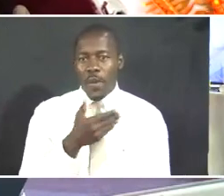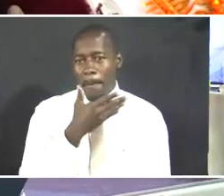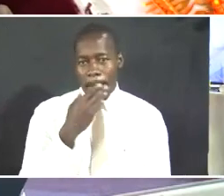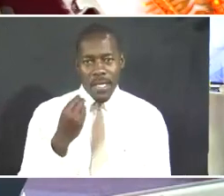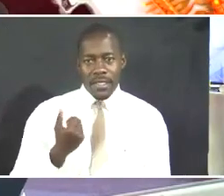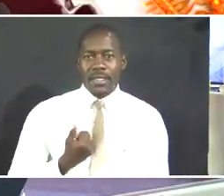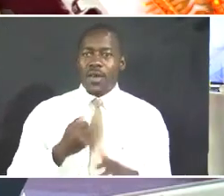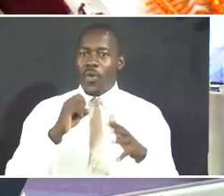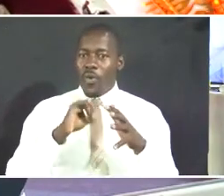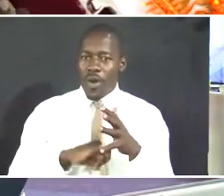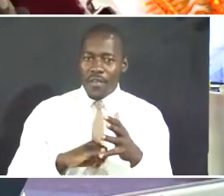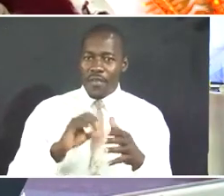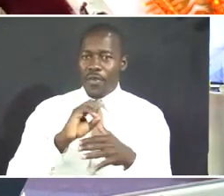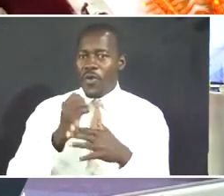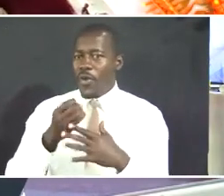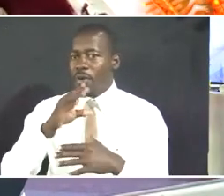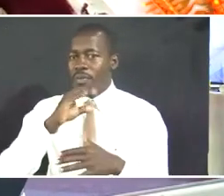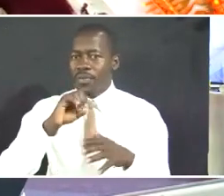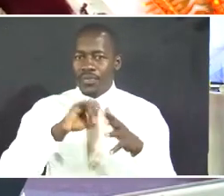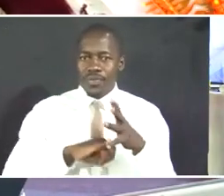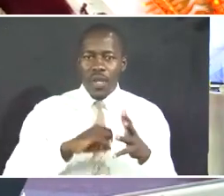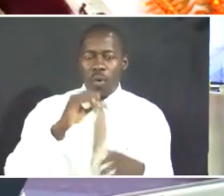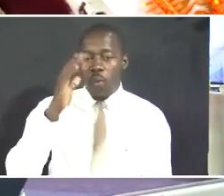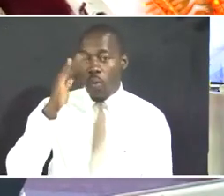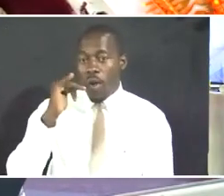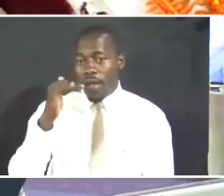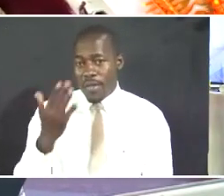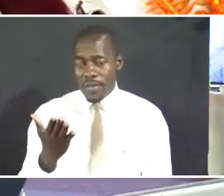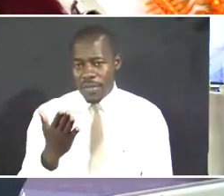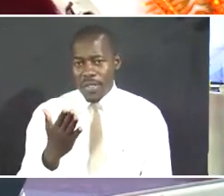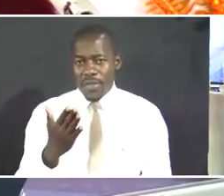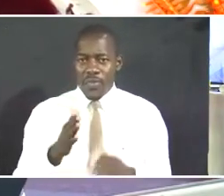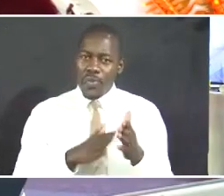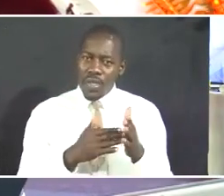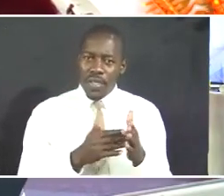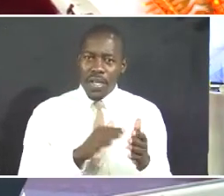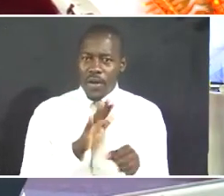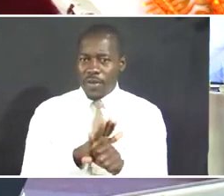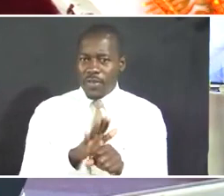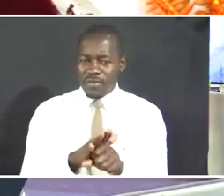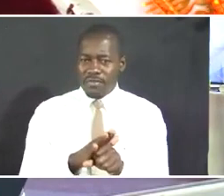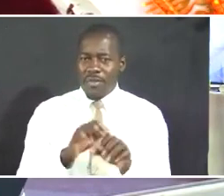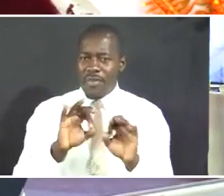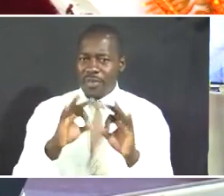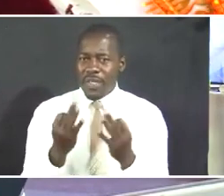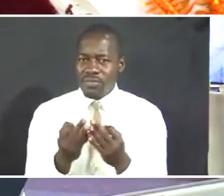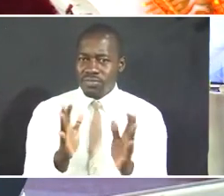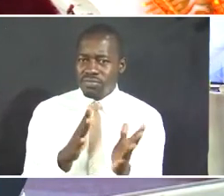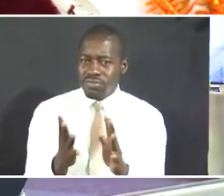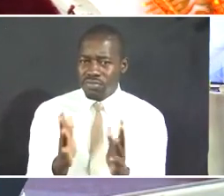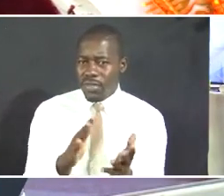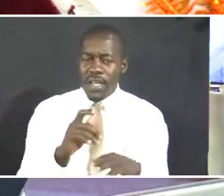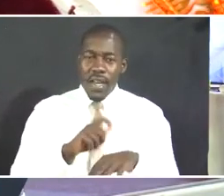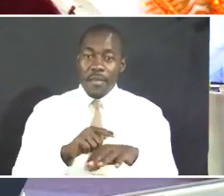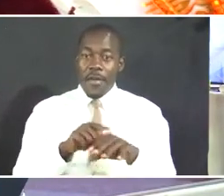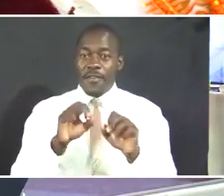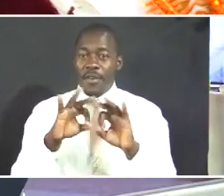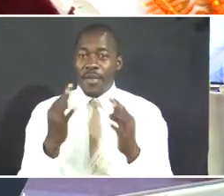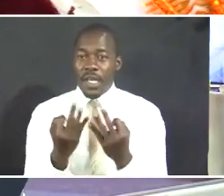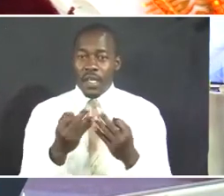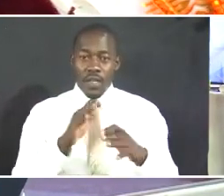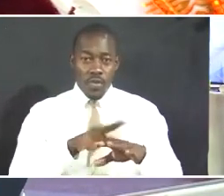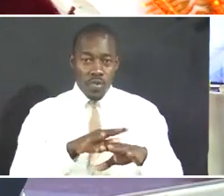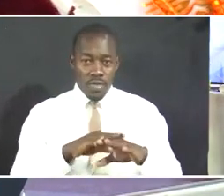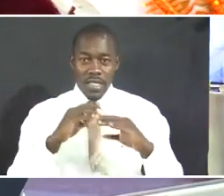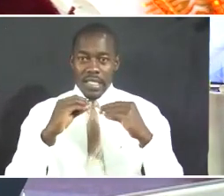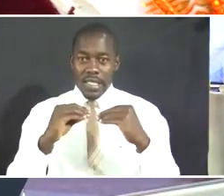begin stabilizing the first agency of education. When the family is good in terms of restoring the image of God in